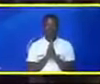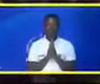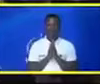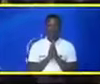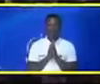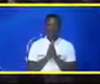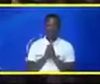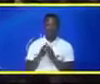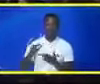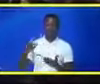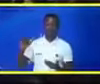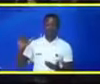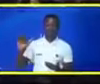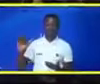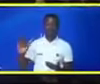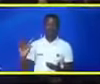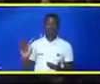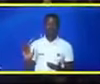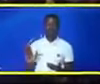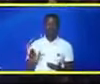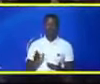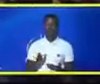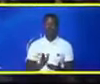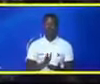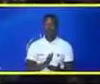Spirit of the sovereign Lord,